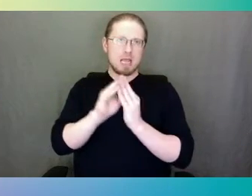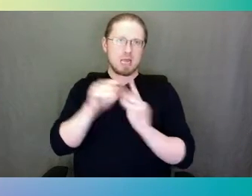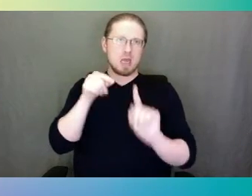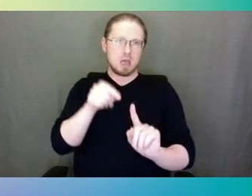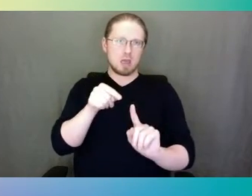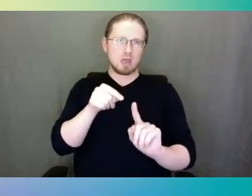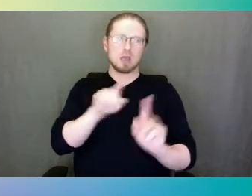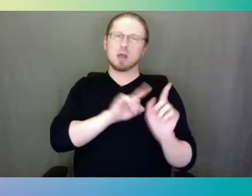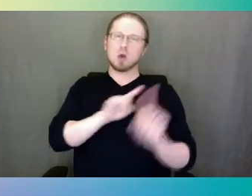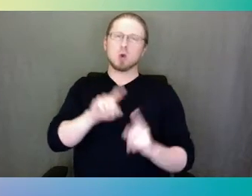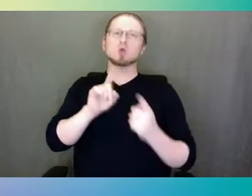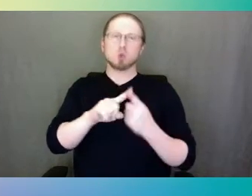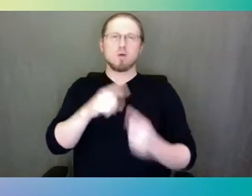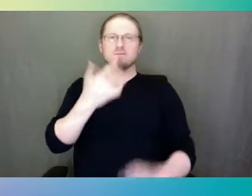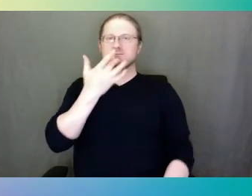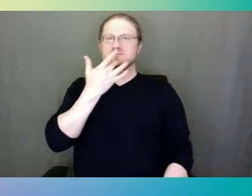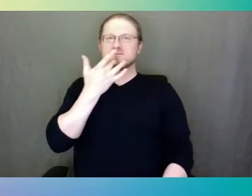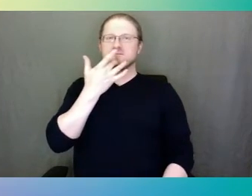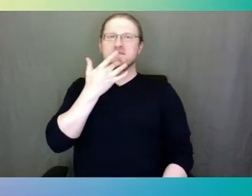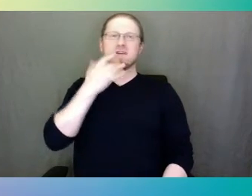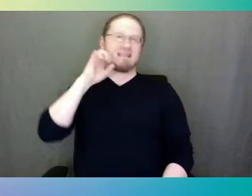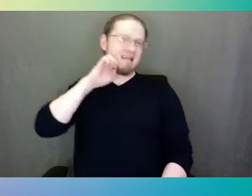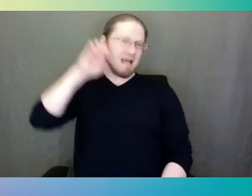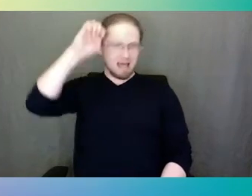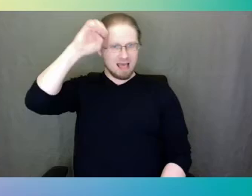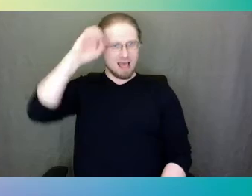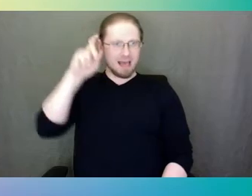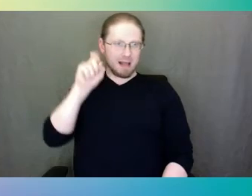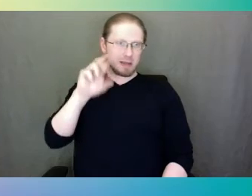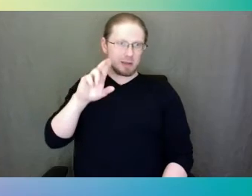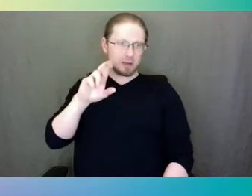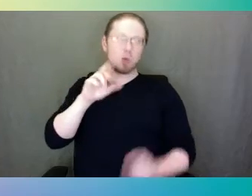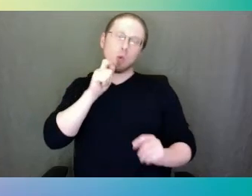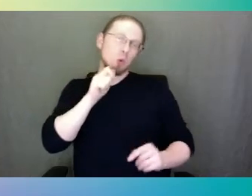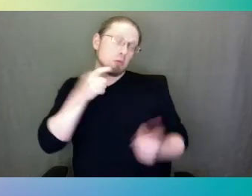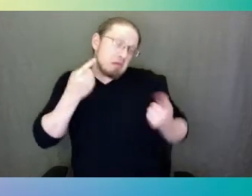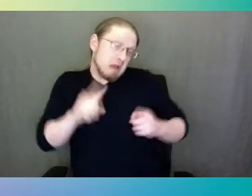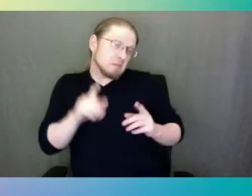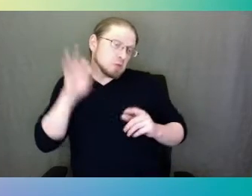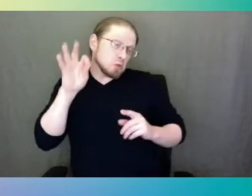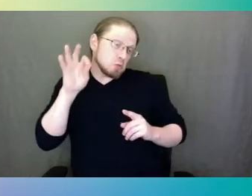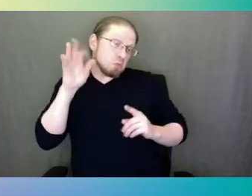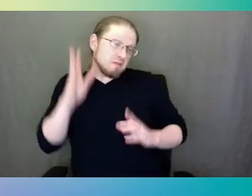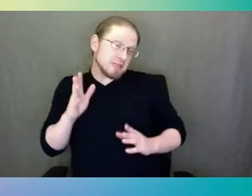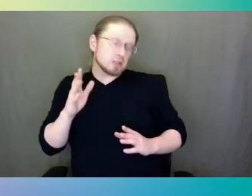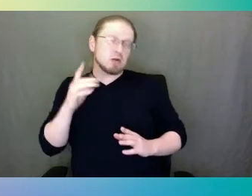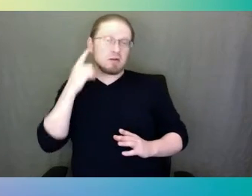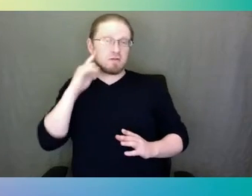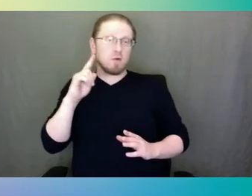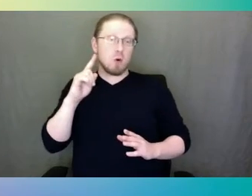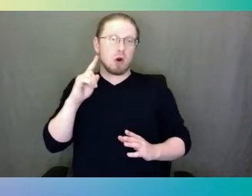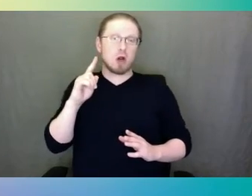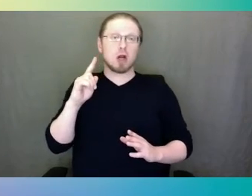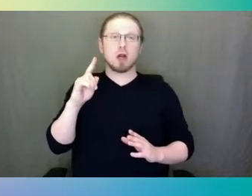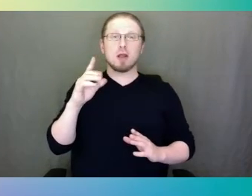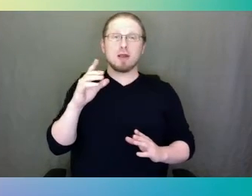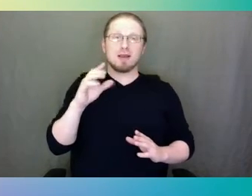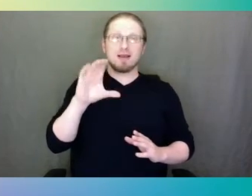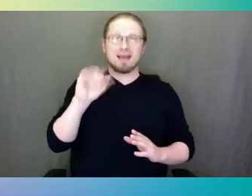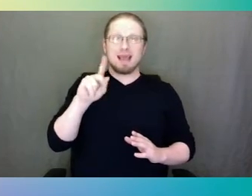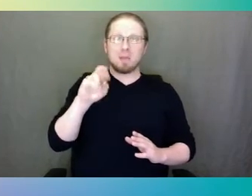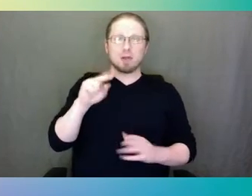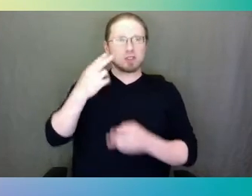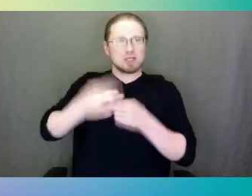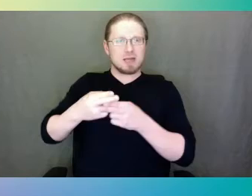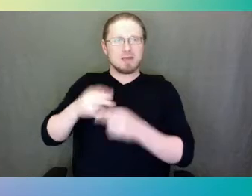favorite elder Quaker, who's also a professor at the University of Cambridge. Her name is Anna Bitter. She's a